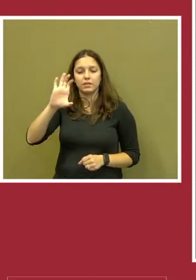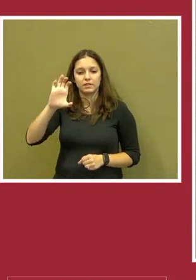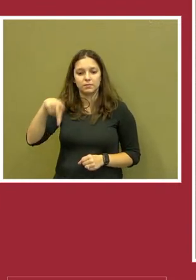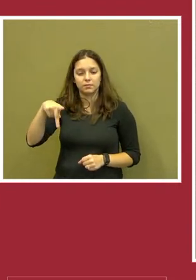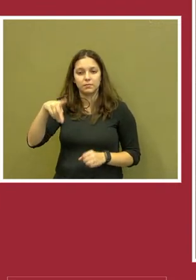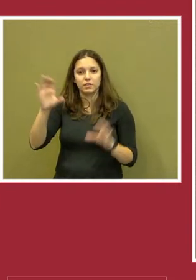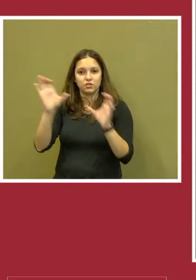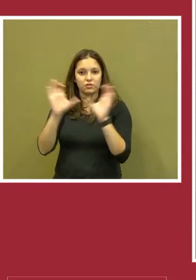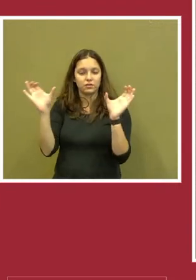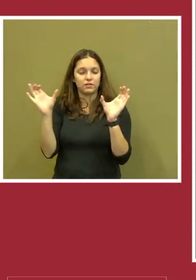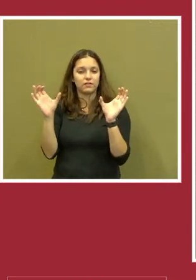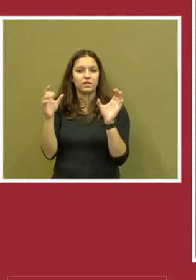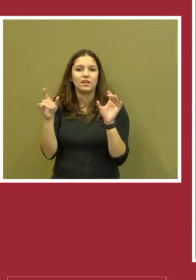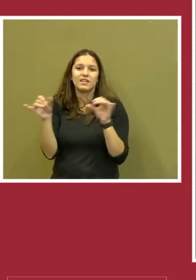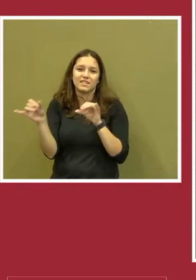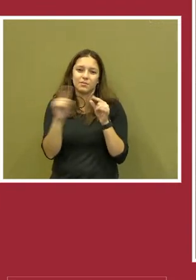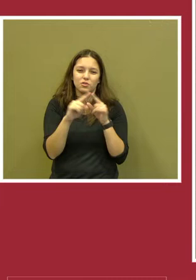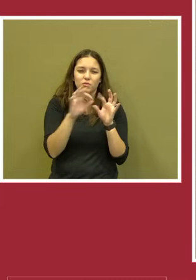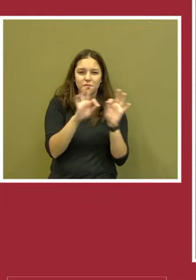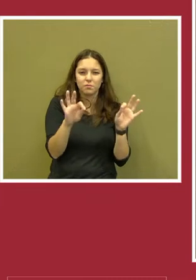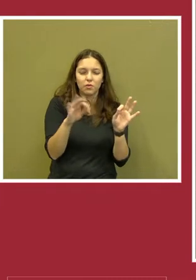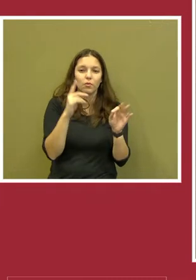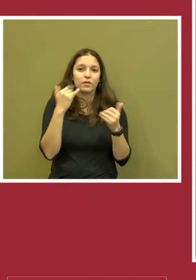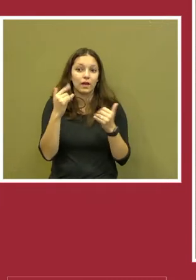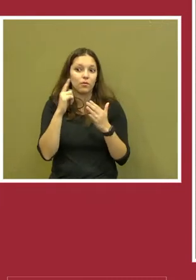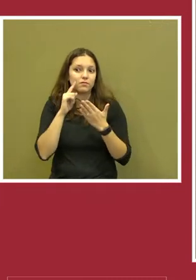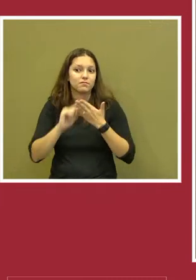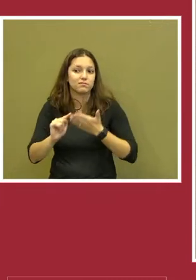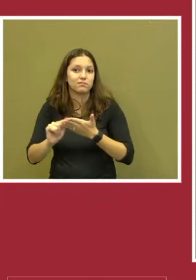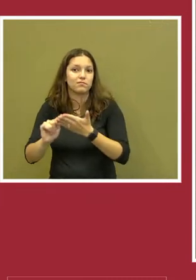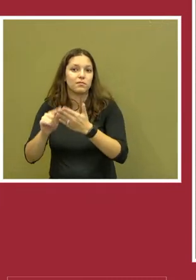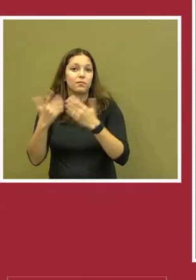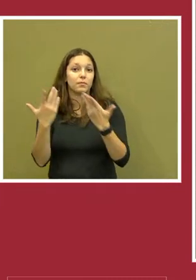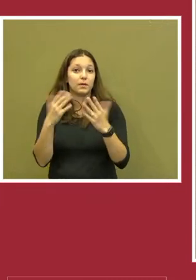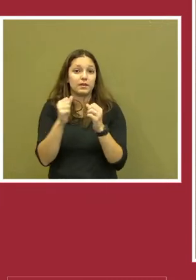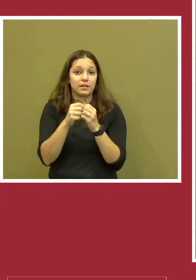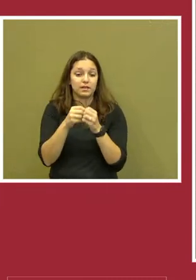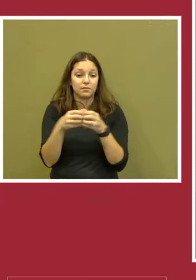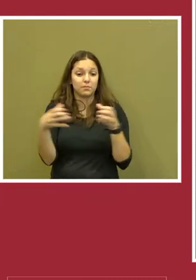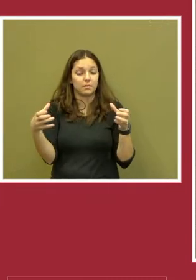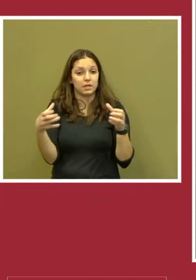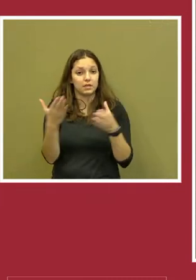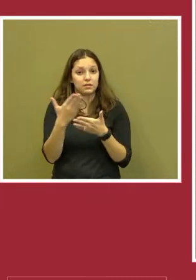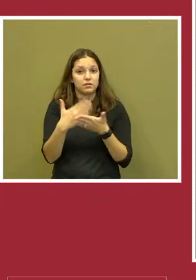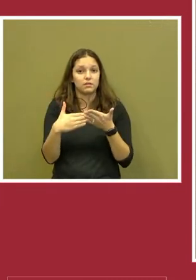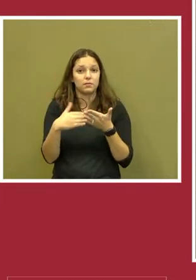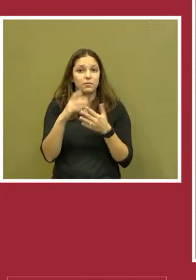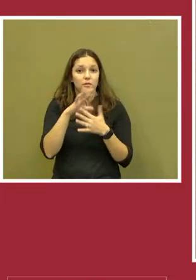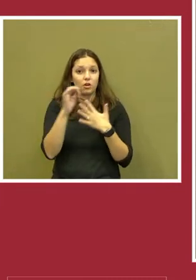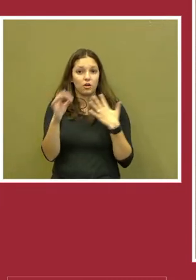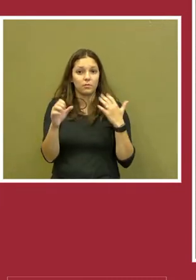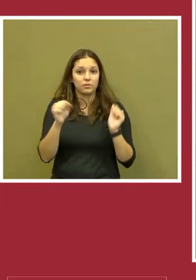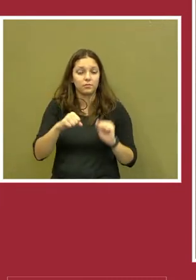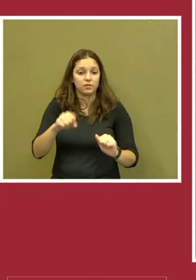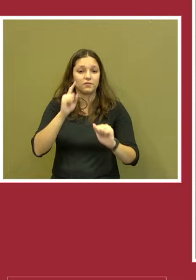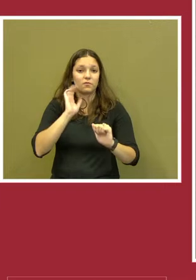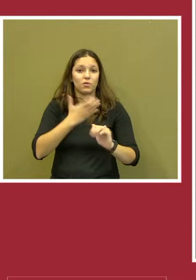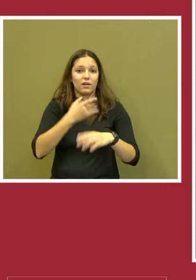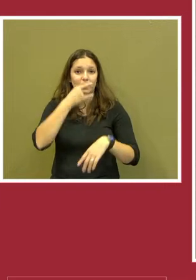diploma. So we're currently investigating that. We think that might expand some of those options and possibilities for our